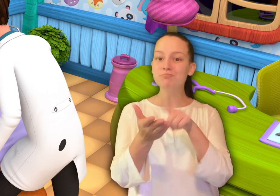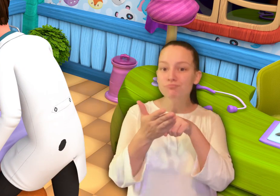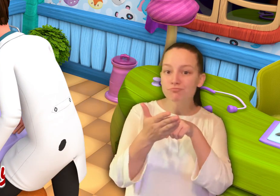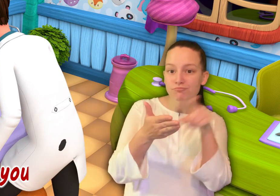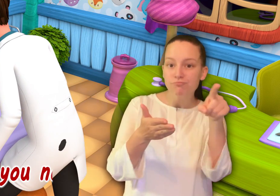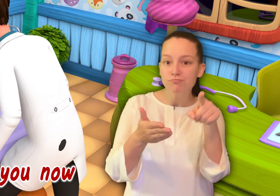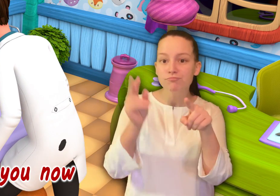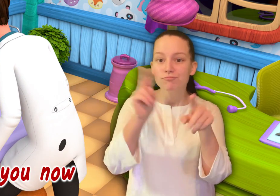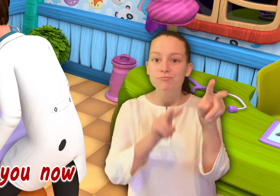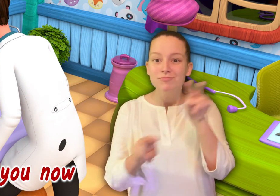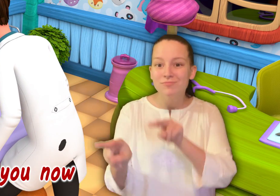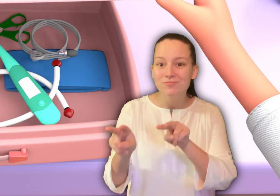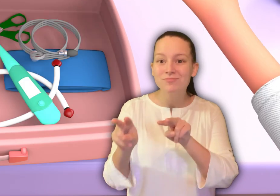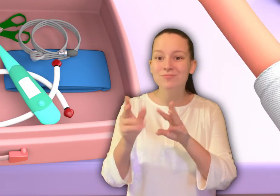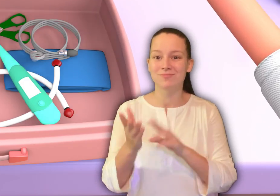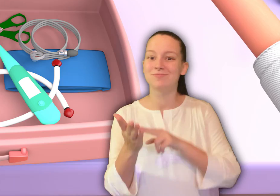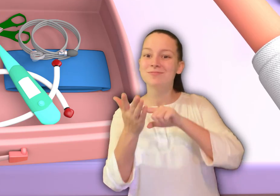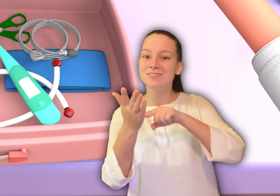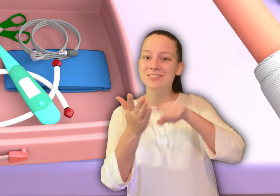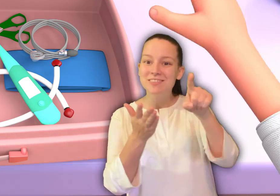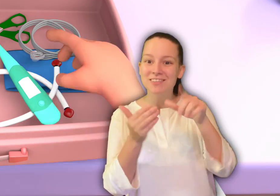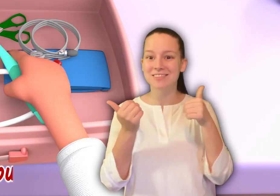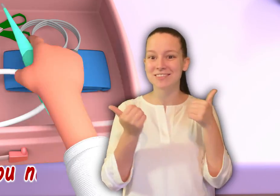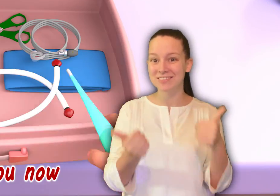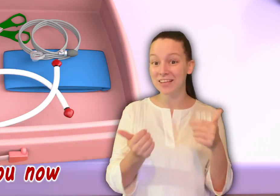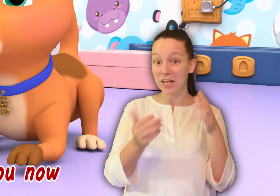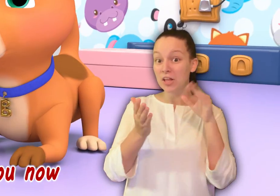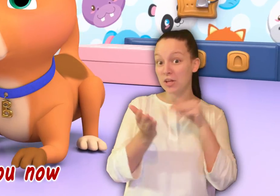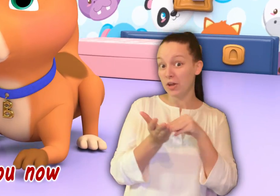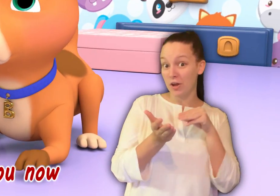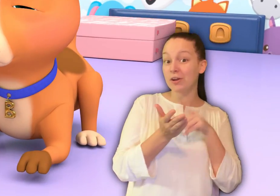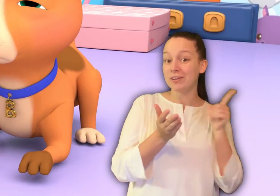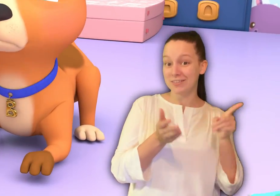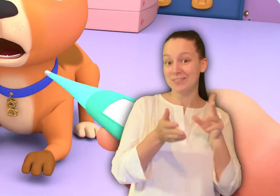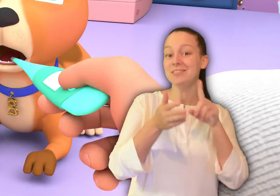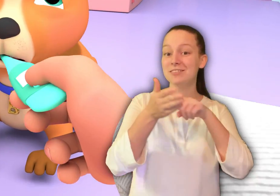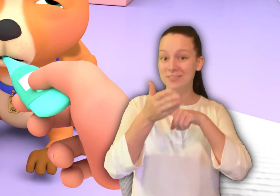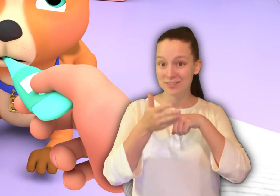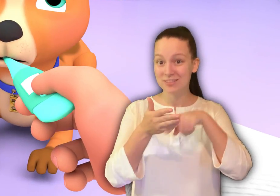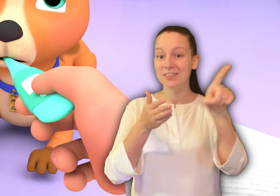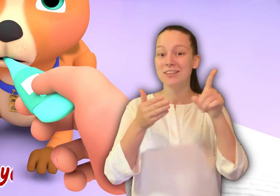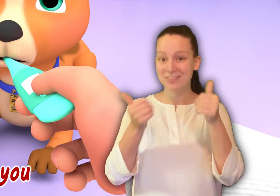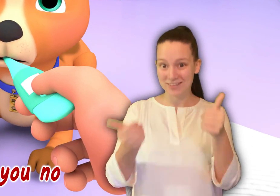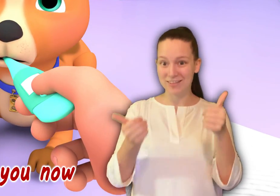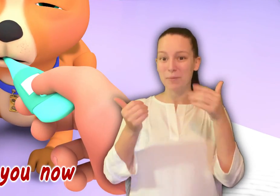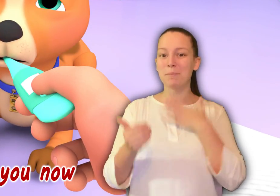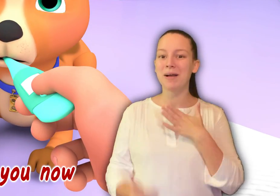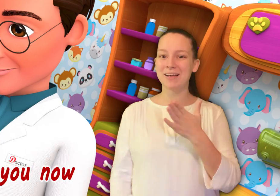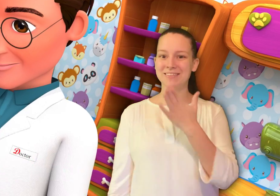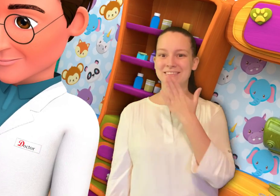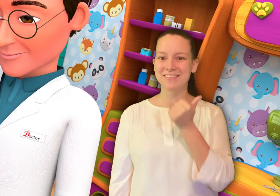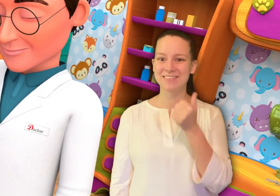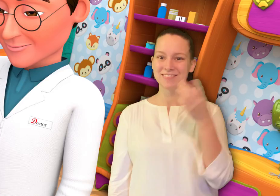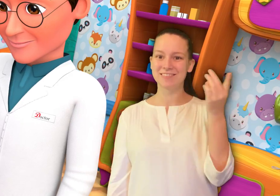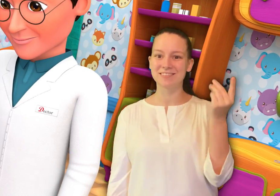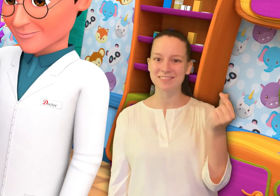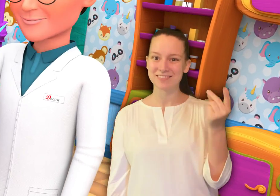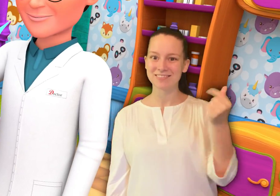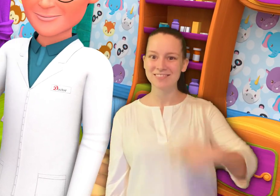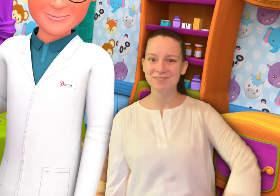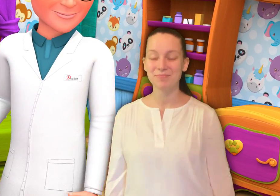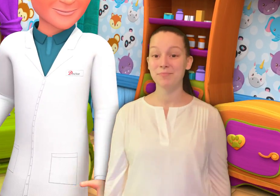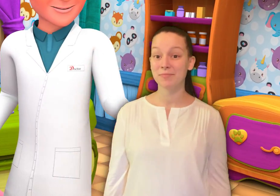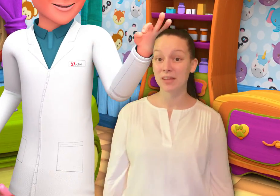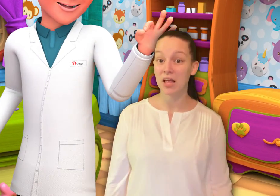the doctor here will check you now check you now check you now the doctor here will check you now my